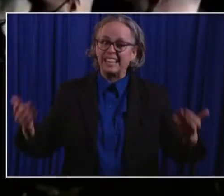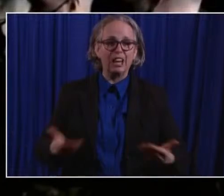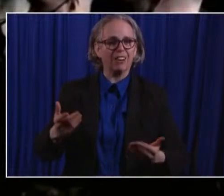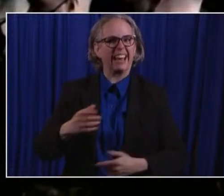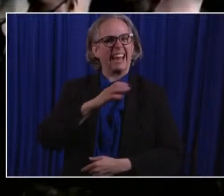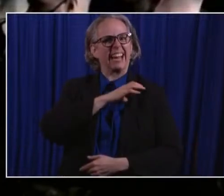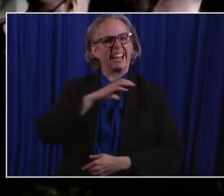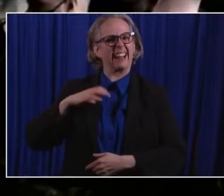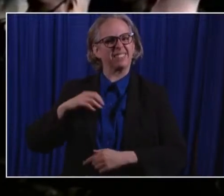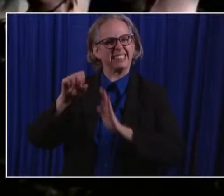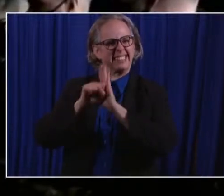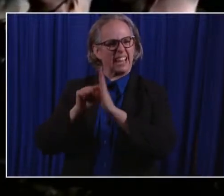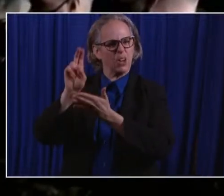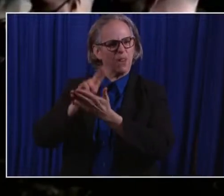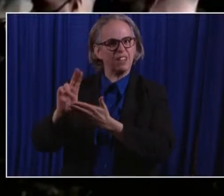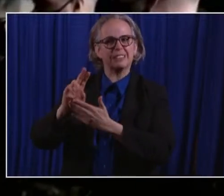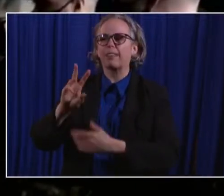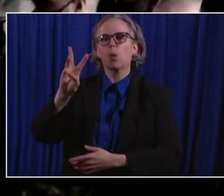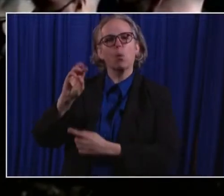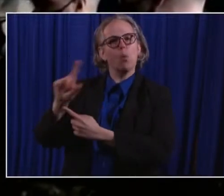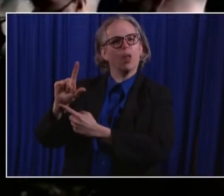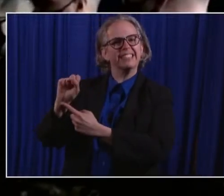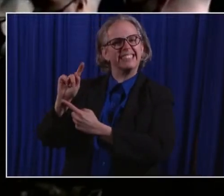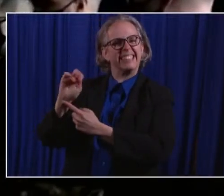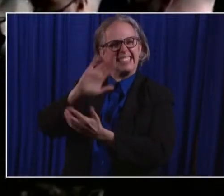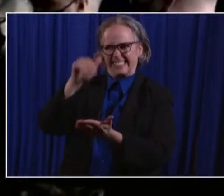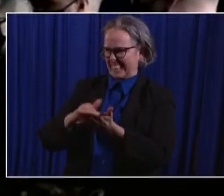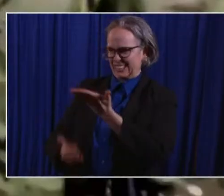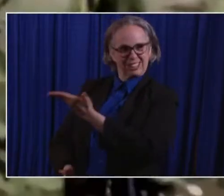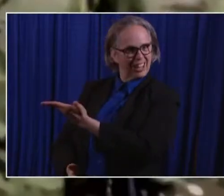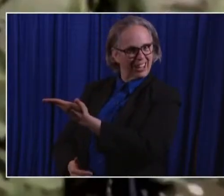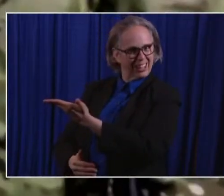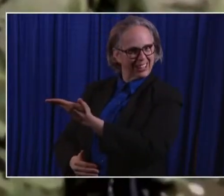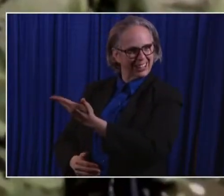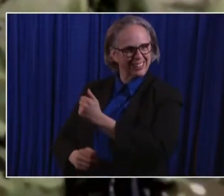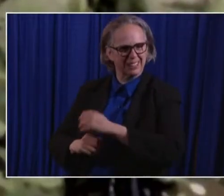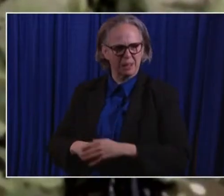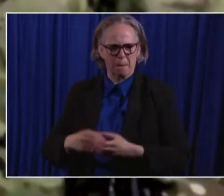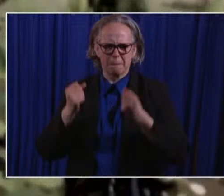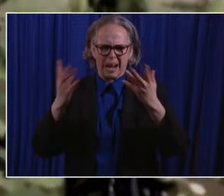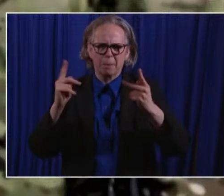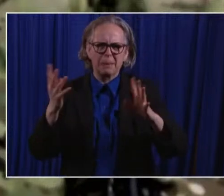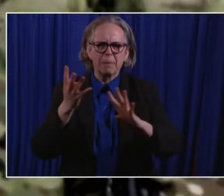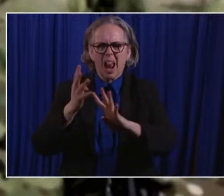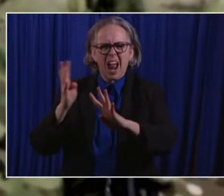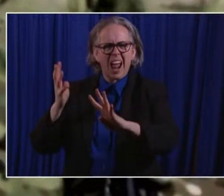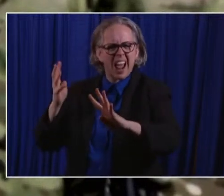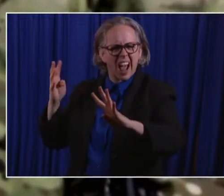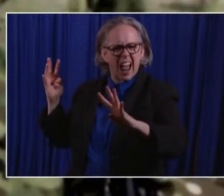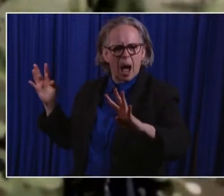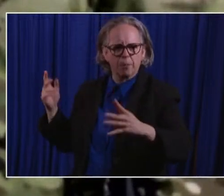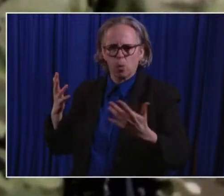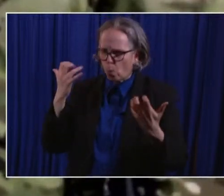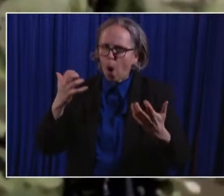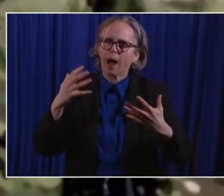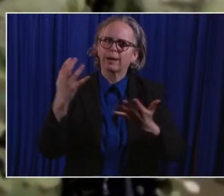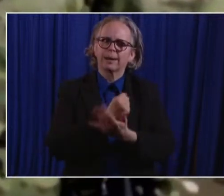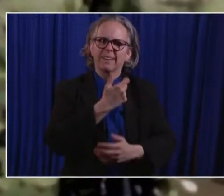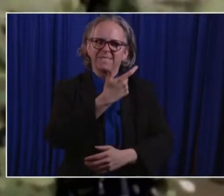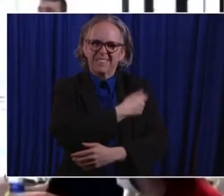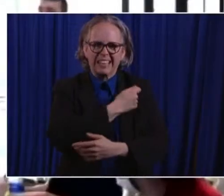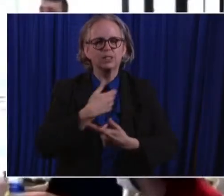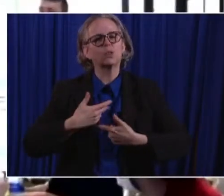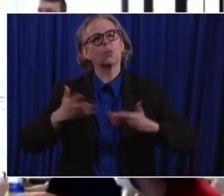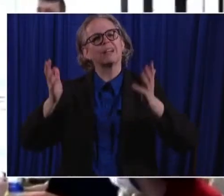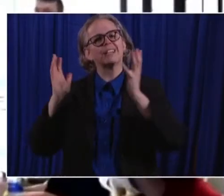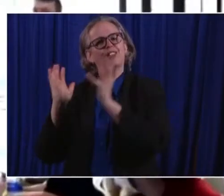talk with some of the people who are getting vaccinated. It was exactly 6 weeks ago that we stood here with